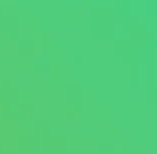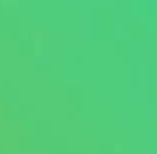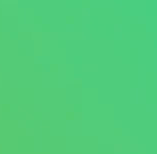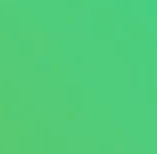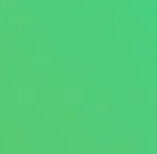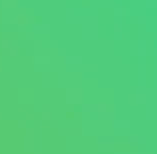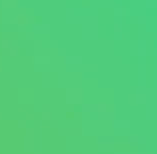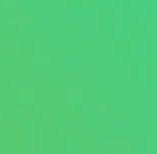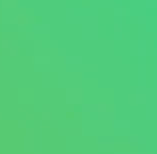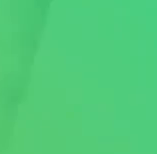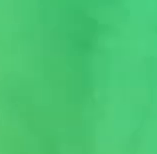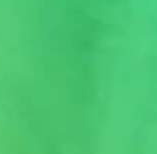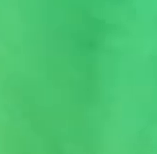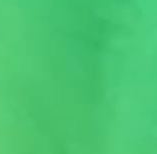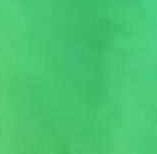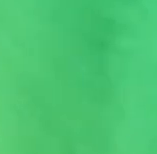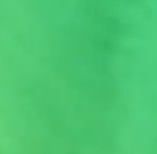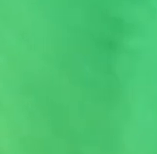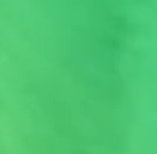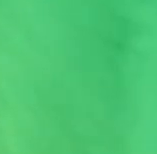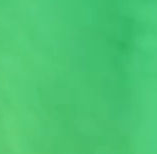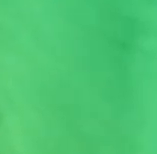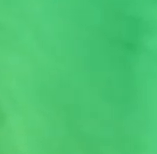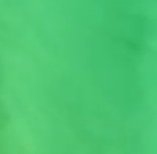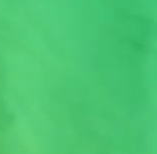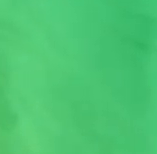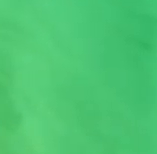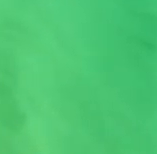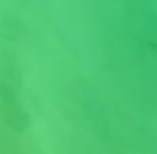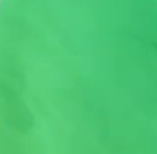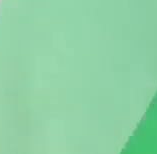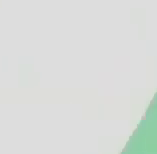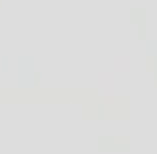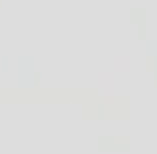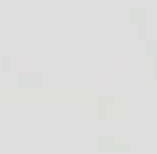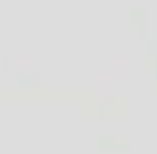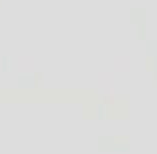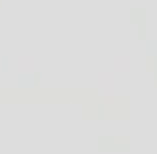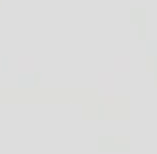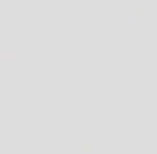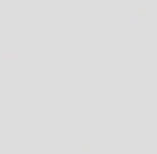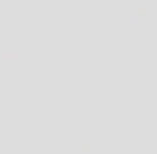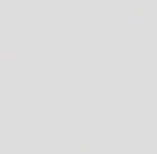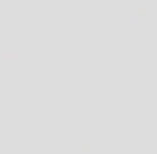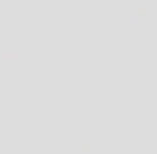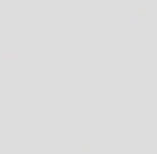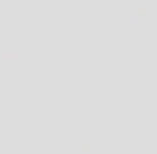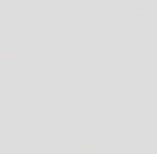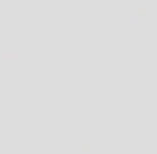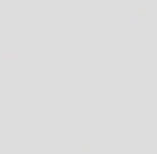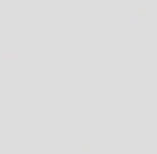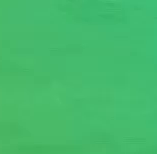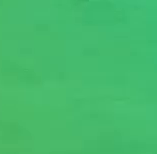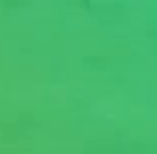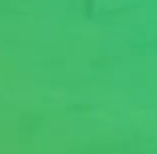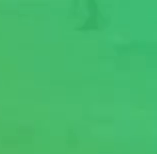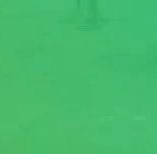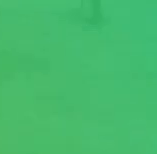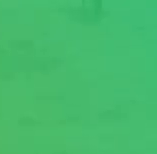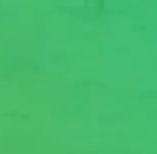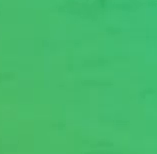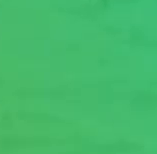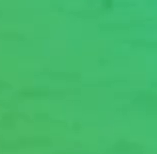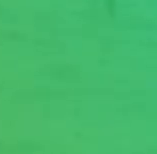beginning of the hurricane season, and Fidelity Bank is giving you one less thing to worry about. We're not able to control a storm or its path, but we can prepare for it as much